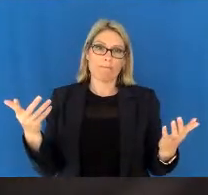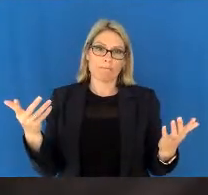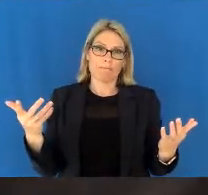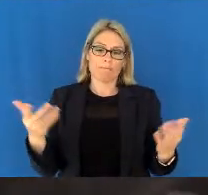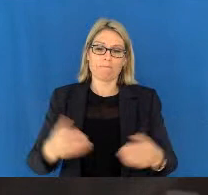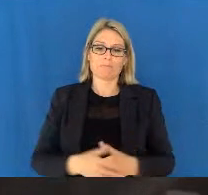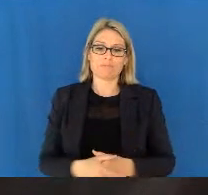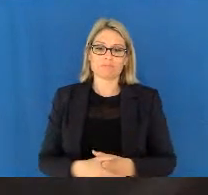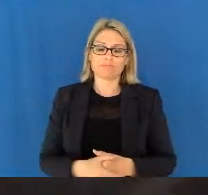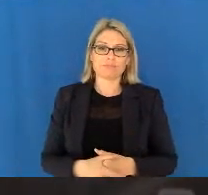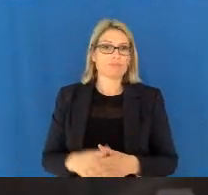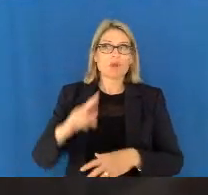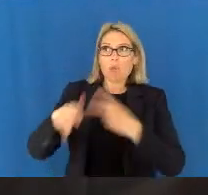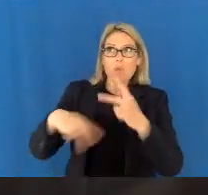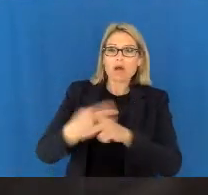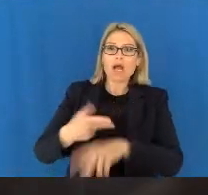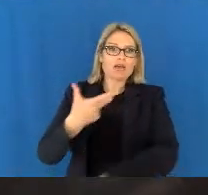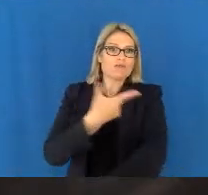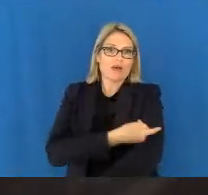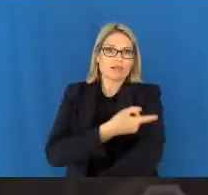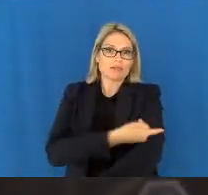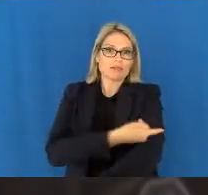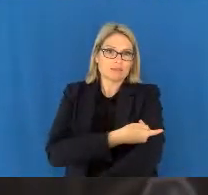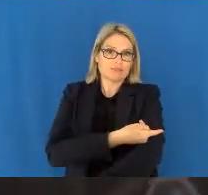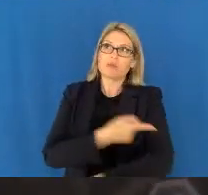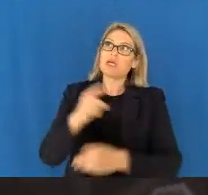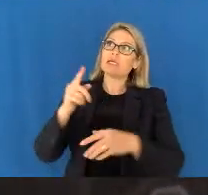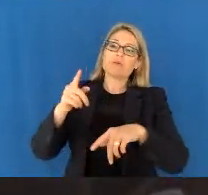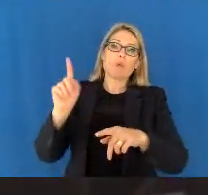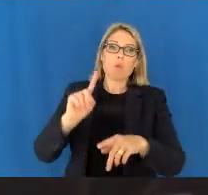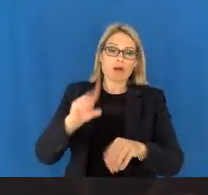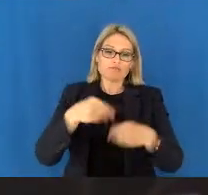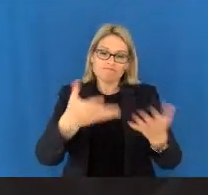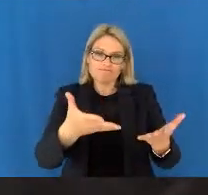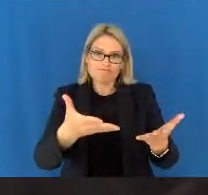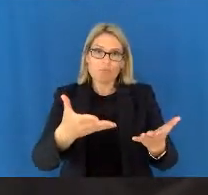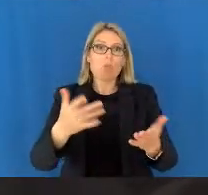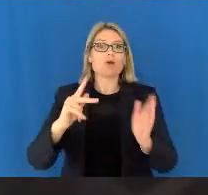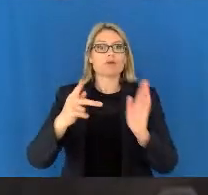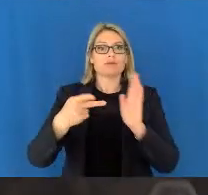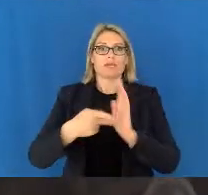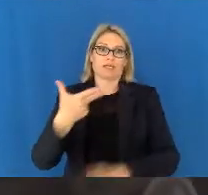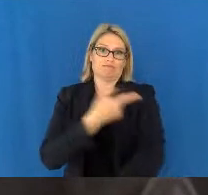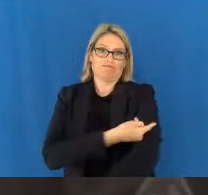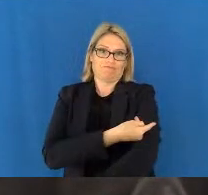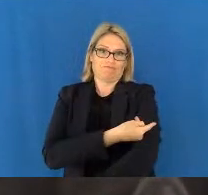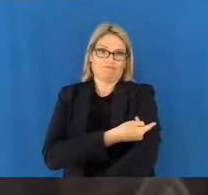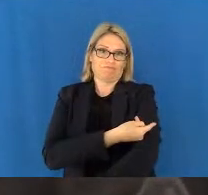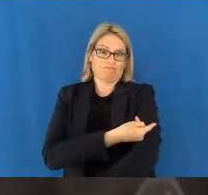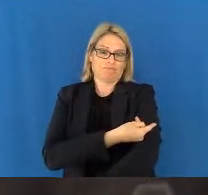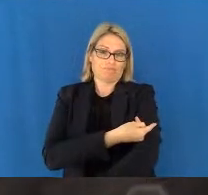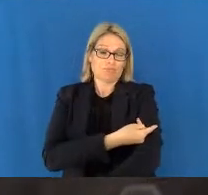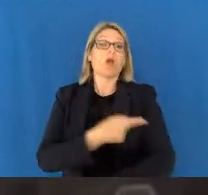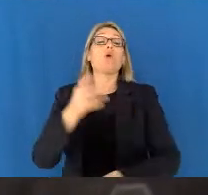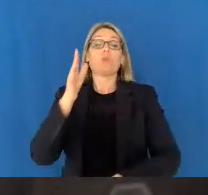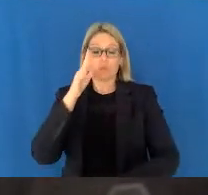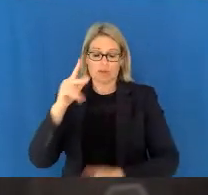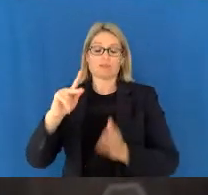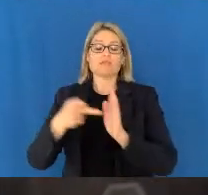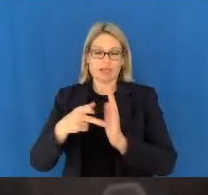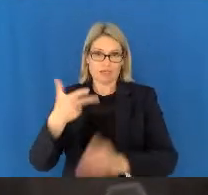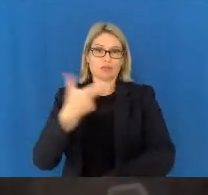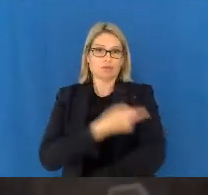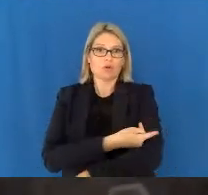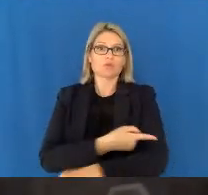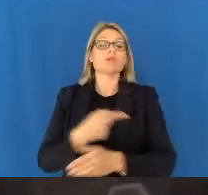as to the type of vaccine we could give when it comes to the second dose. And we will give a second dose of whatever is